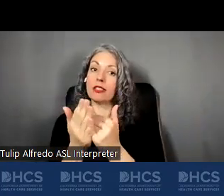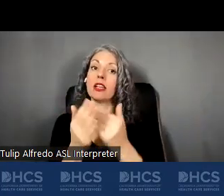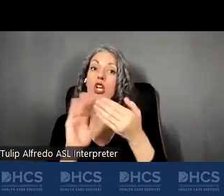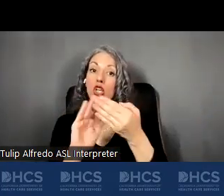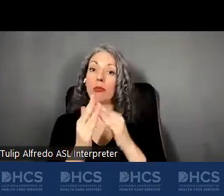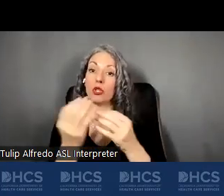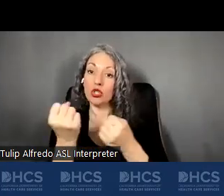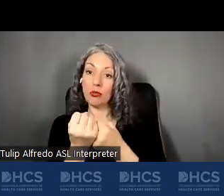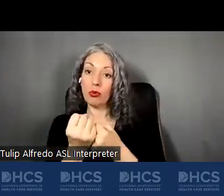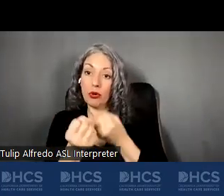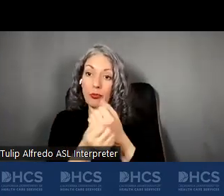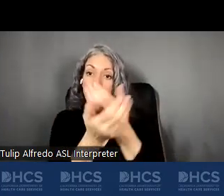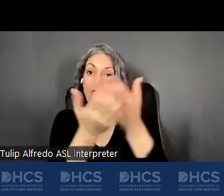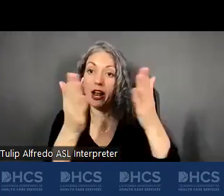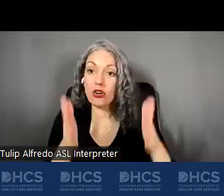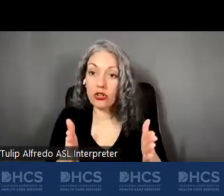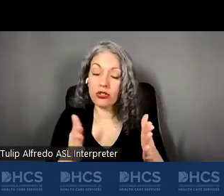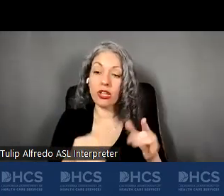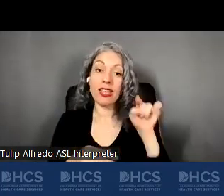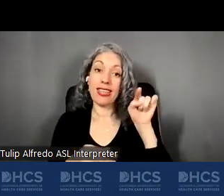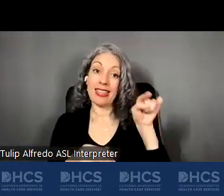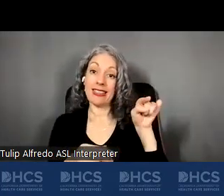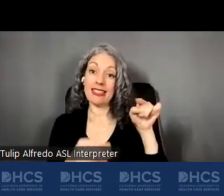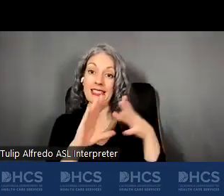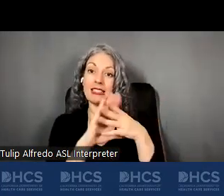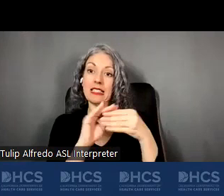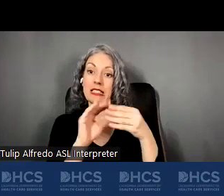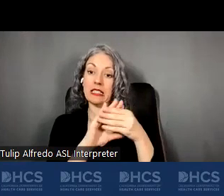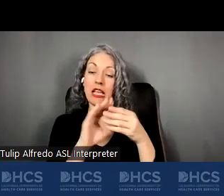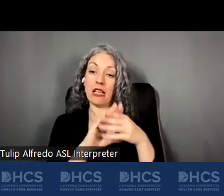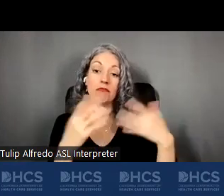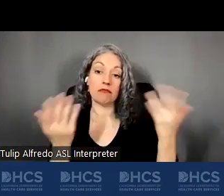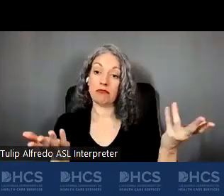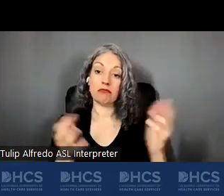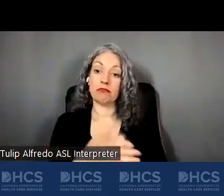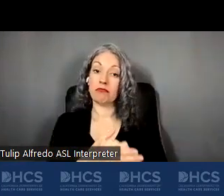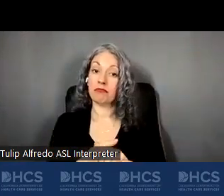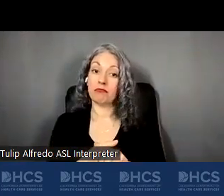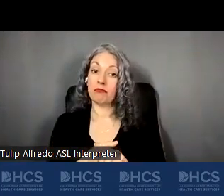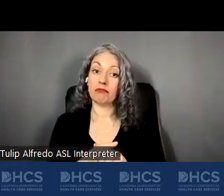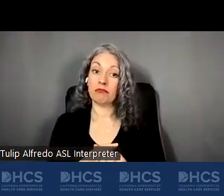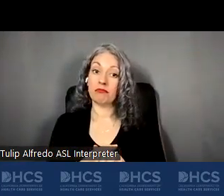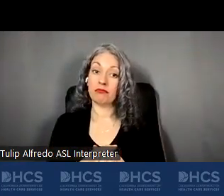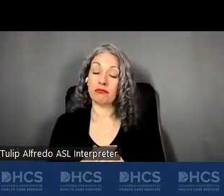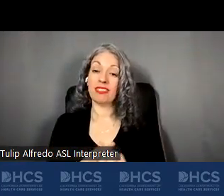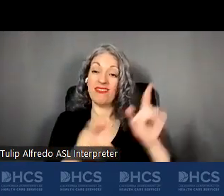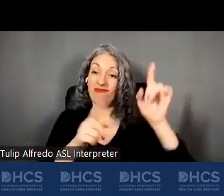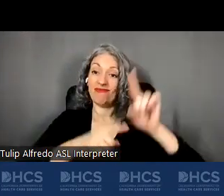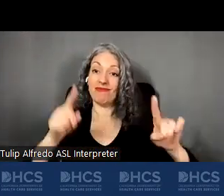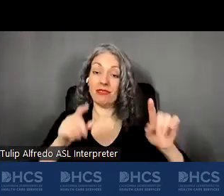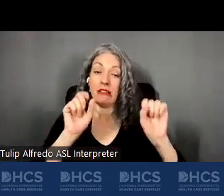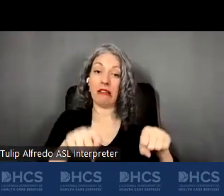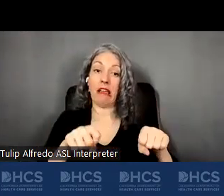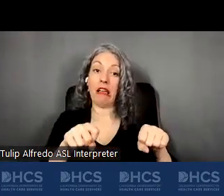providers. So this is really just to say that, you know, a number of entities can be considered